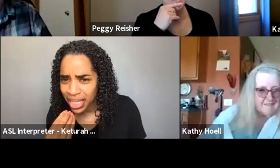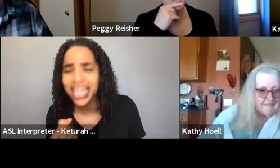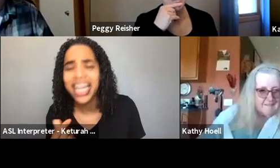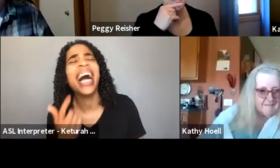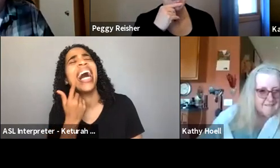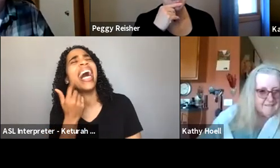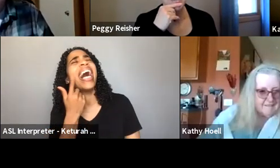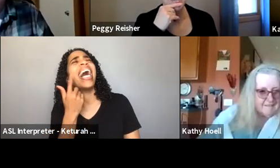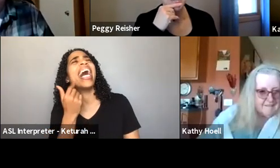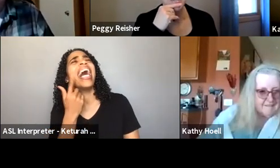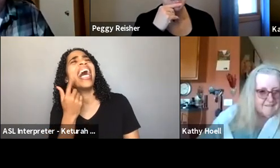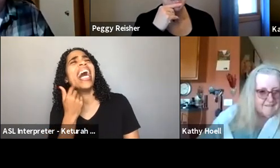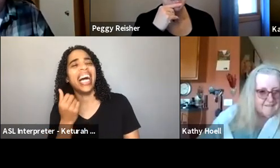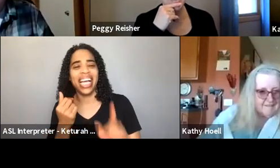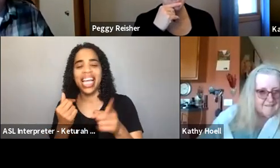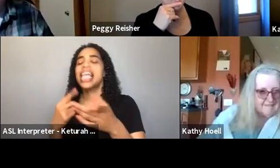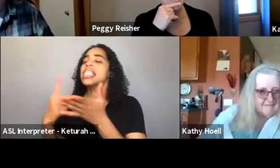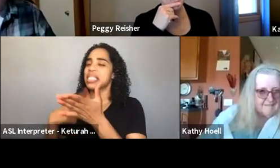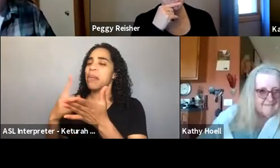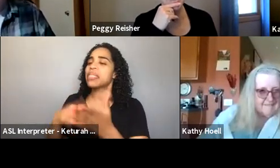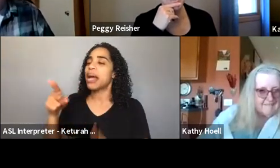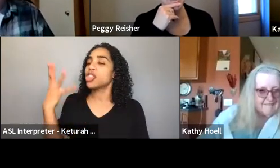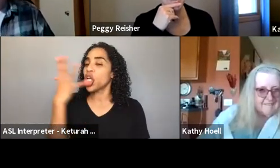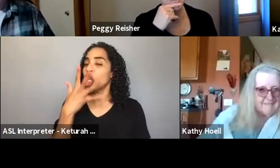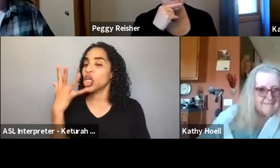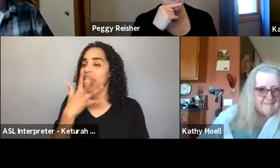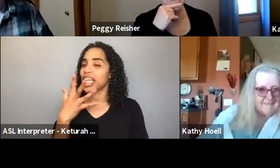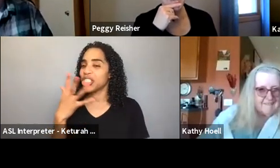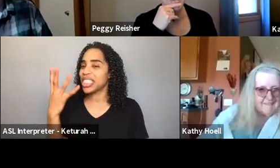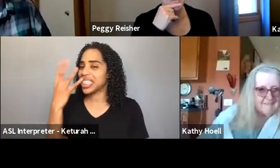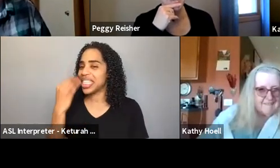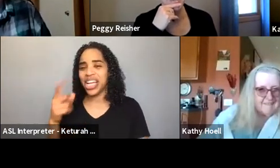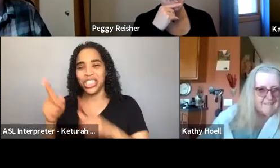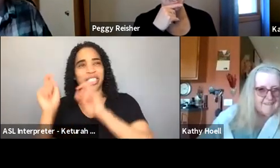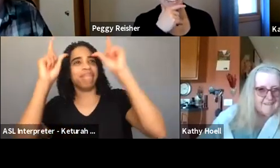She oftentimes looks like she's asleep when she's just. but there she is.